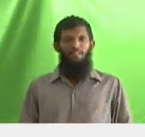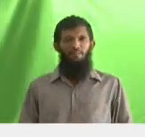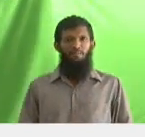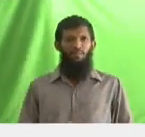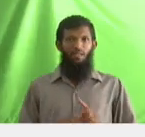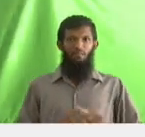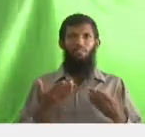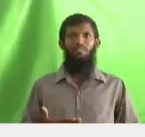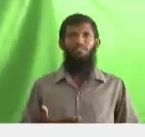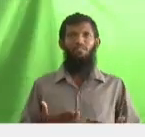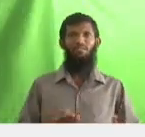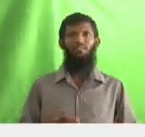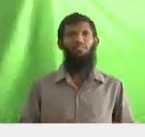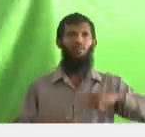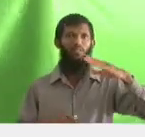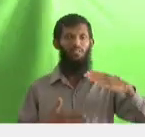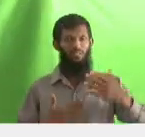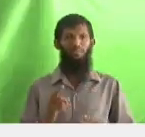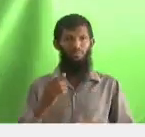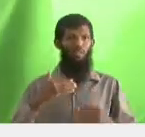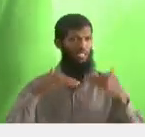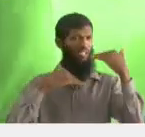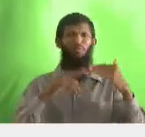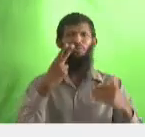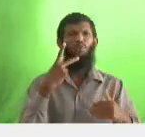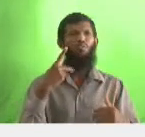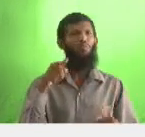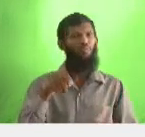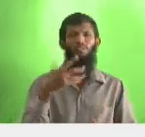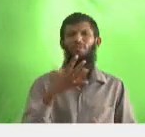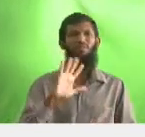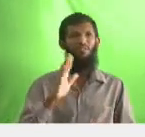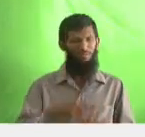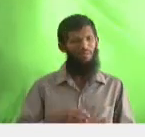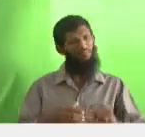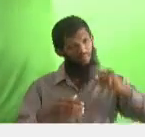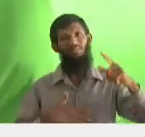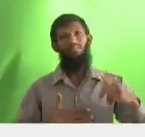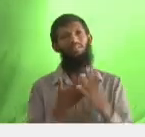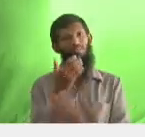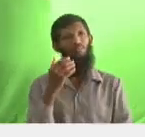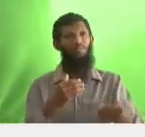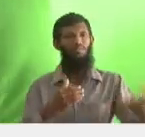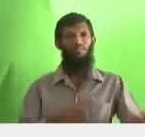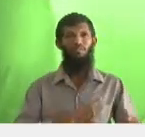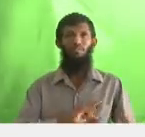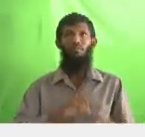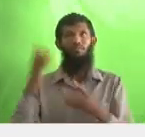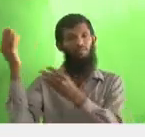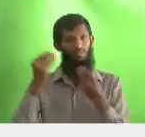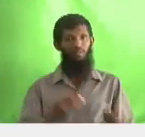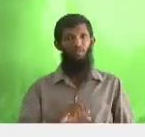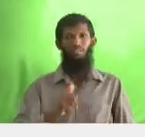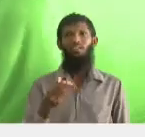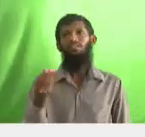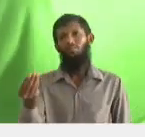over and above that, become generous, become charitable, learn to reach out to those who don't have as much as you have.